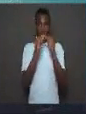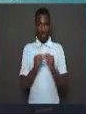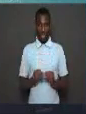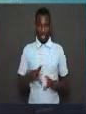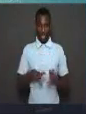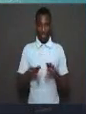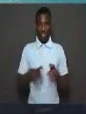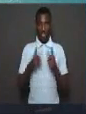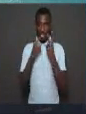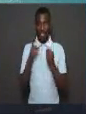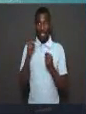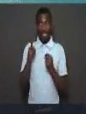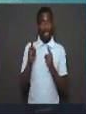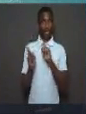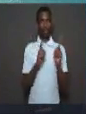two dimensions.